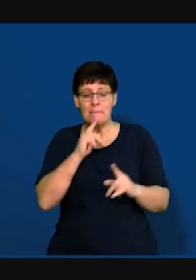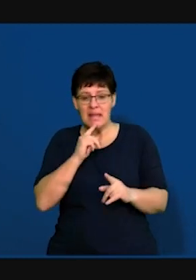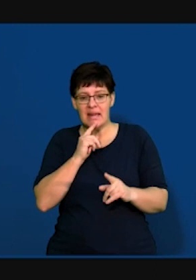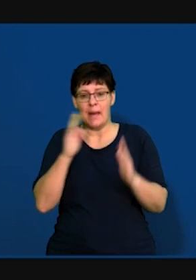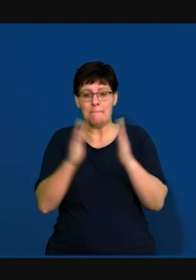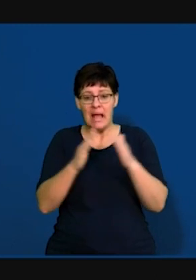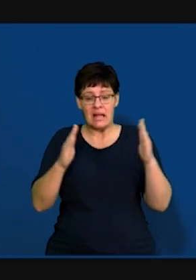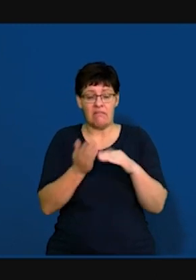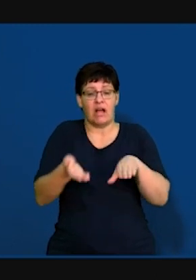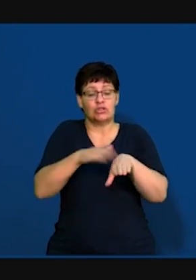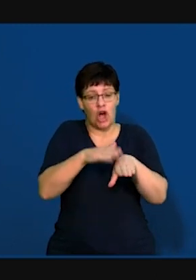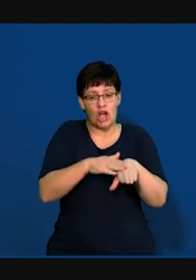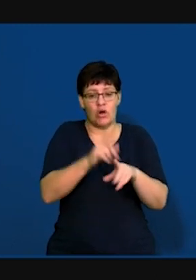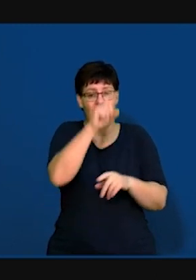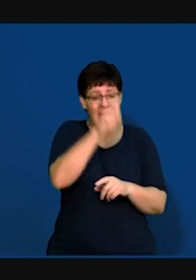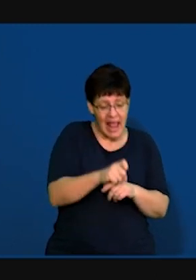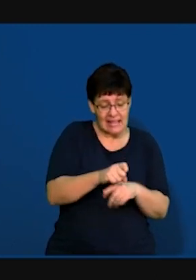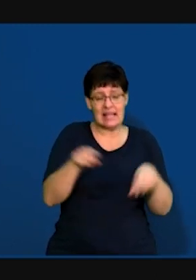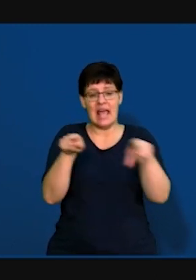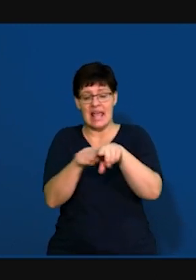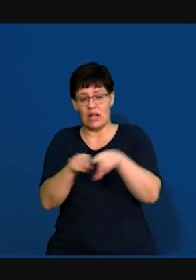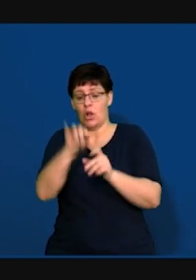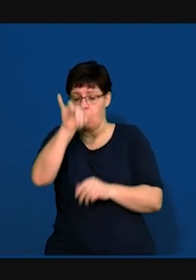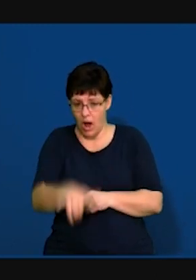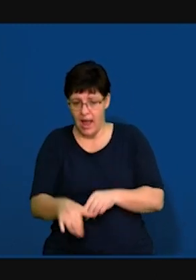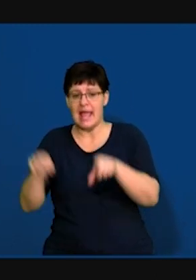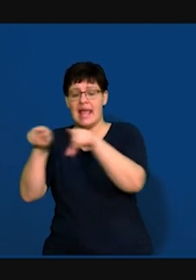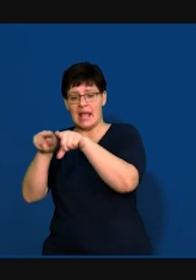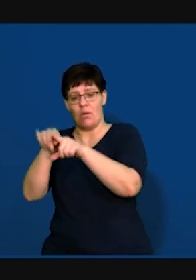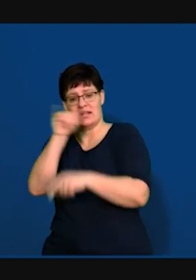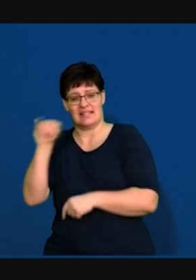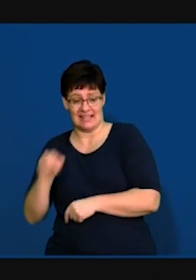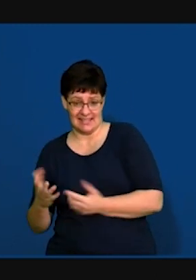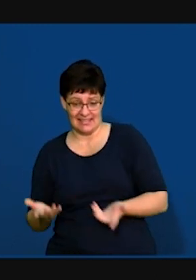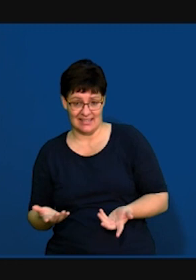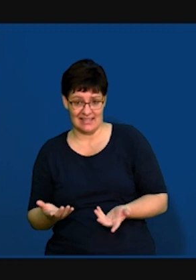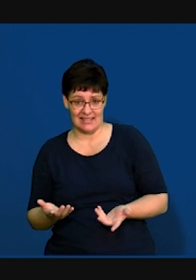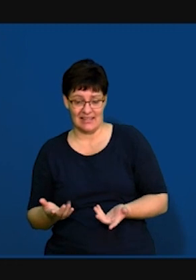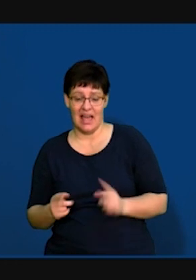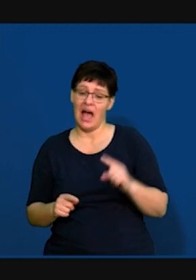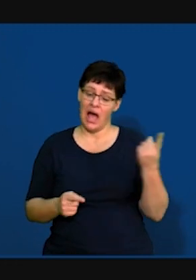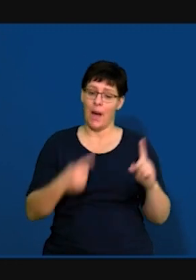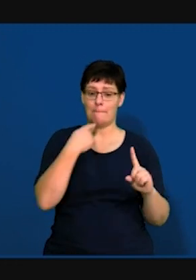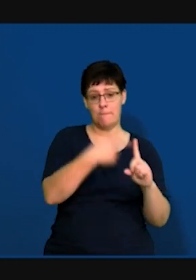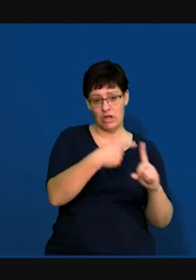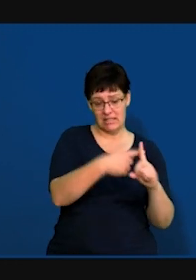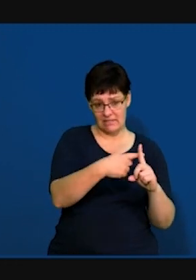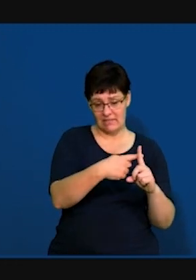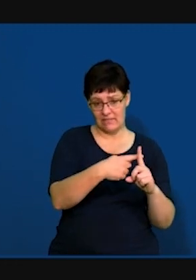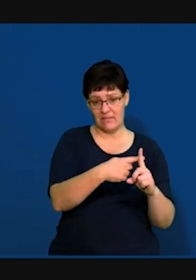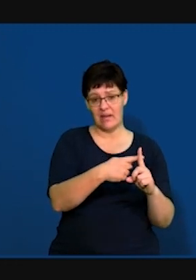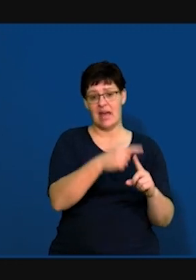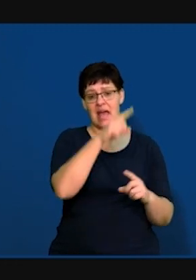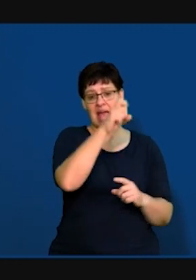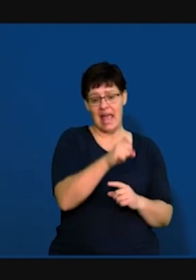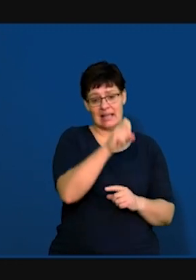the charge of X equals to that of Y equals to that of Z. The other ones are positive, which is the X and Z,